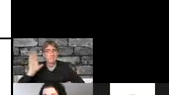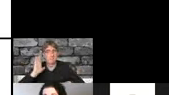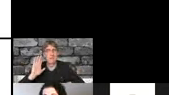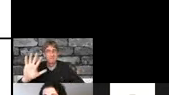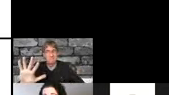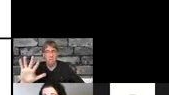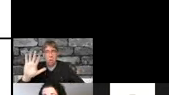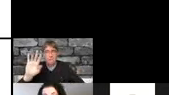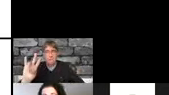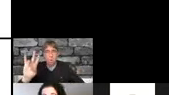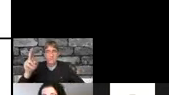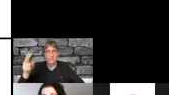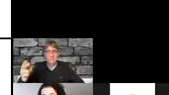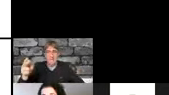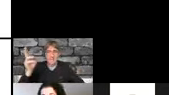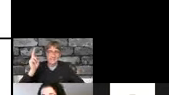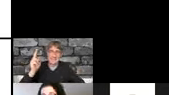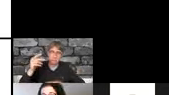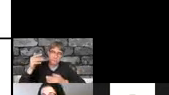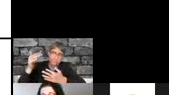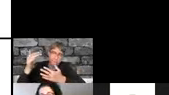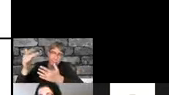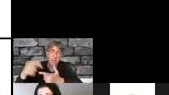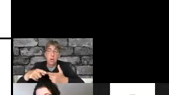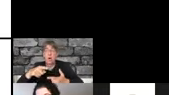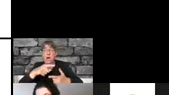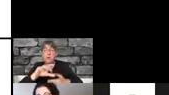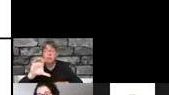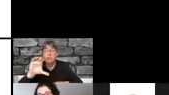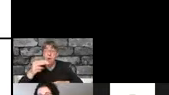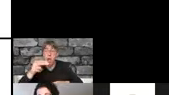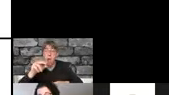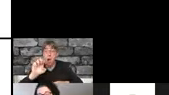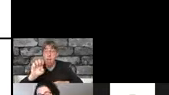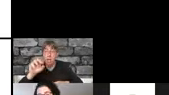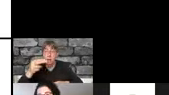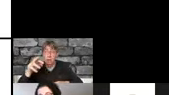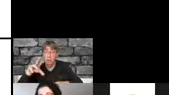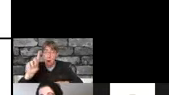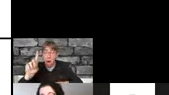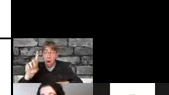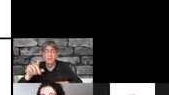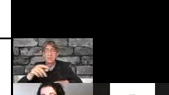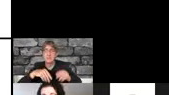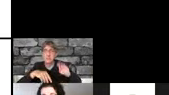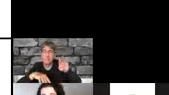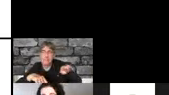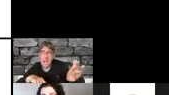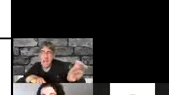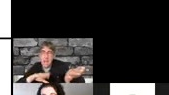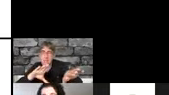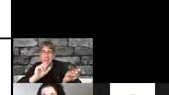cash to add value to their Charlie card. So they put in $10 and $10 is then put on their Charlie card for future